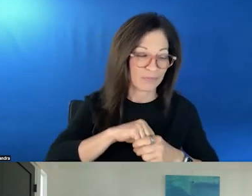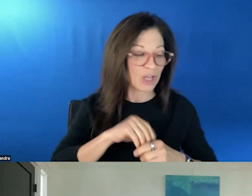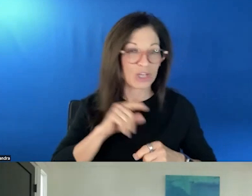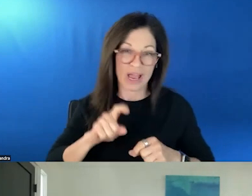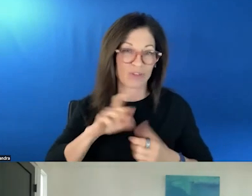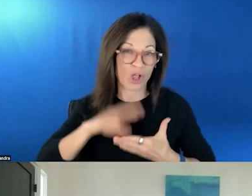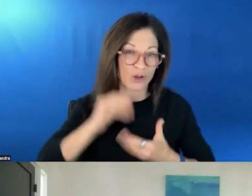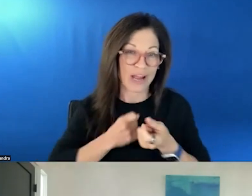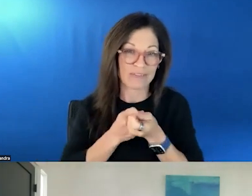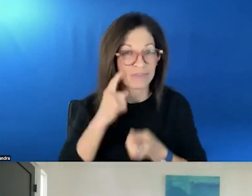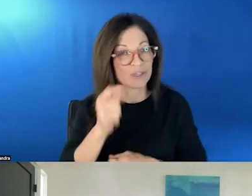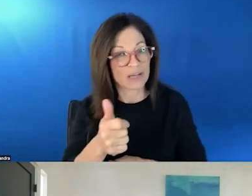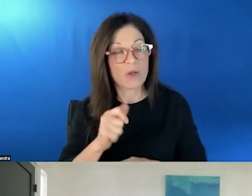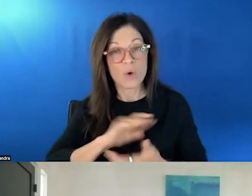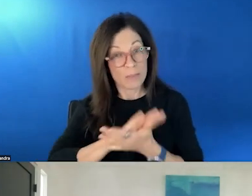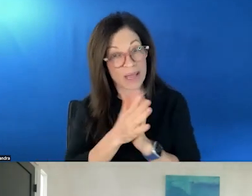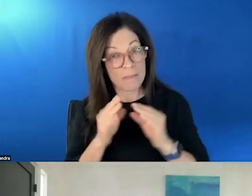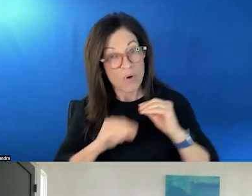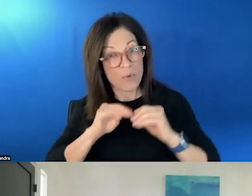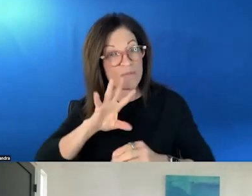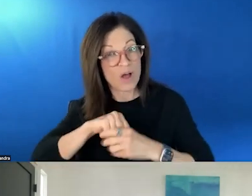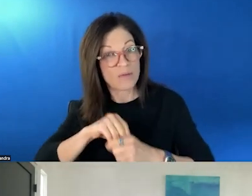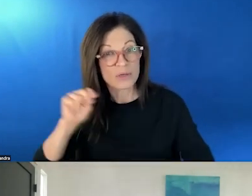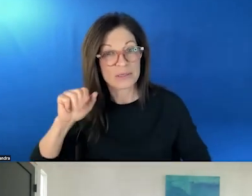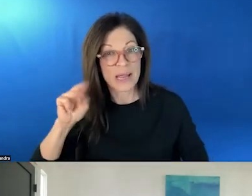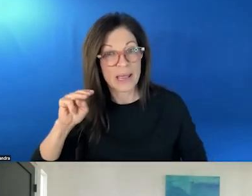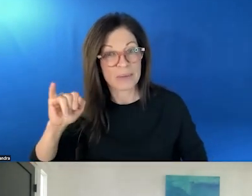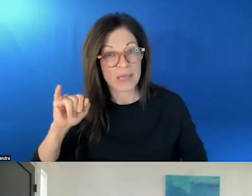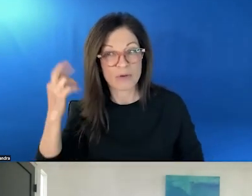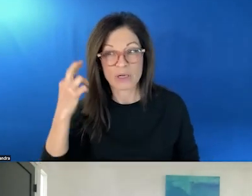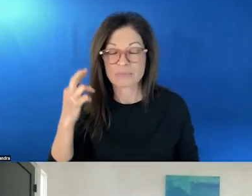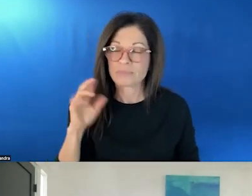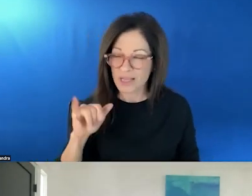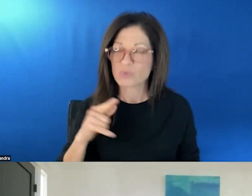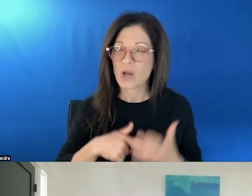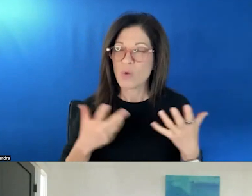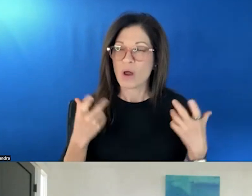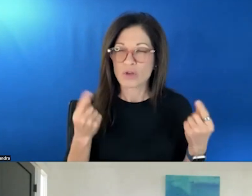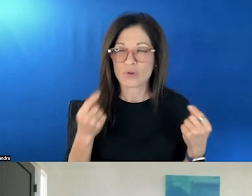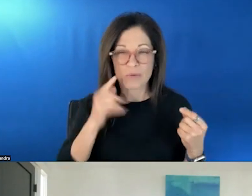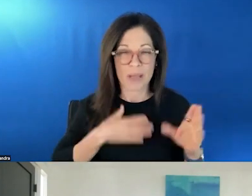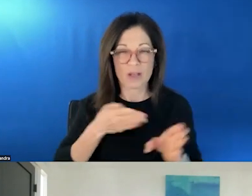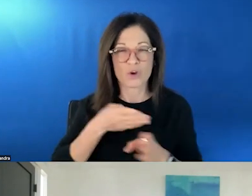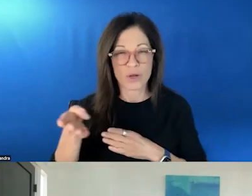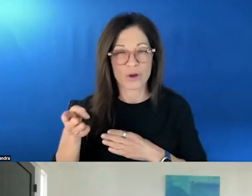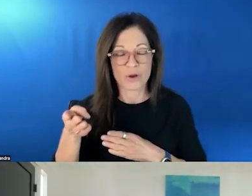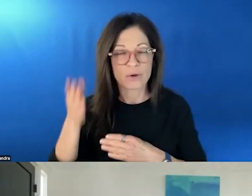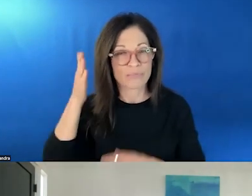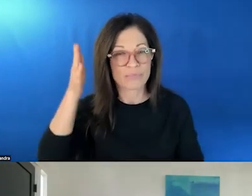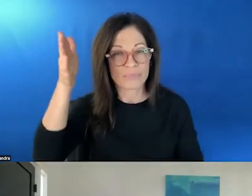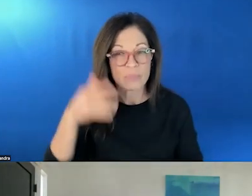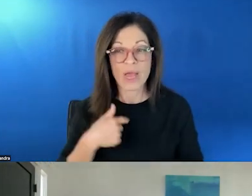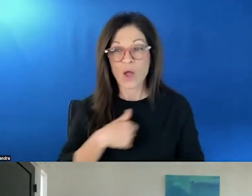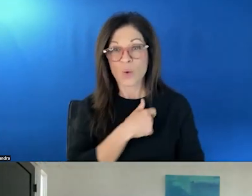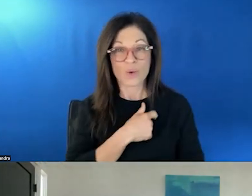I got more and more involved in NAMI, I realized, this is what I wanted to do for my career. And as as we spoke